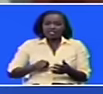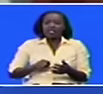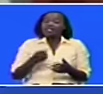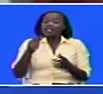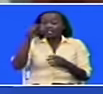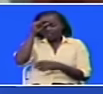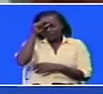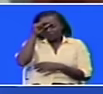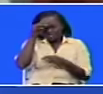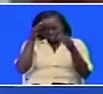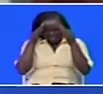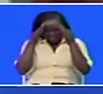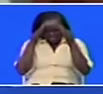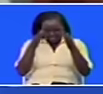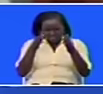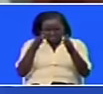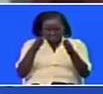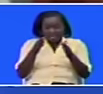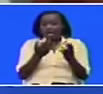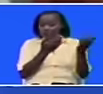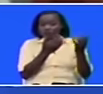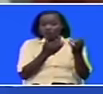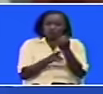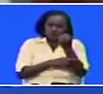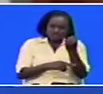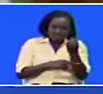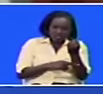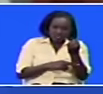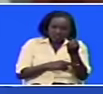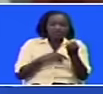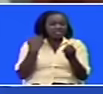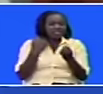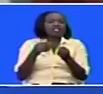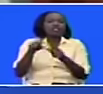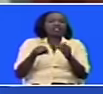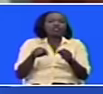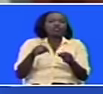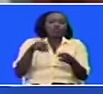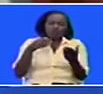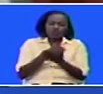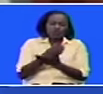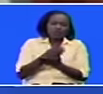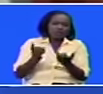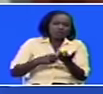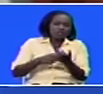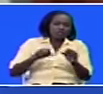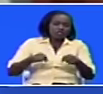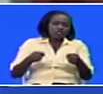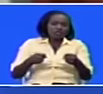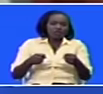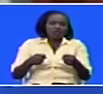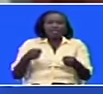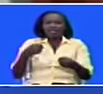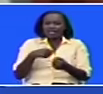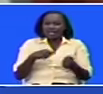the government was keen to rig elections through the adoption of a manual system. That's an area that is really contested, and we expect to see